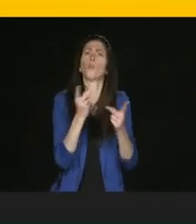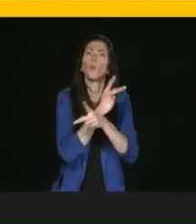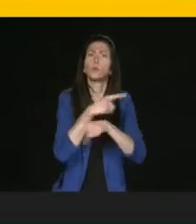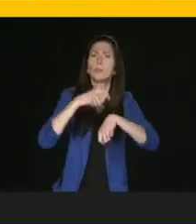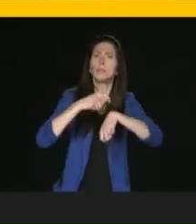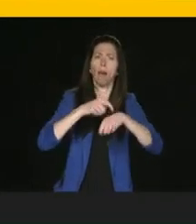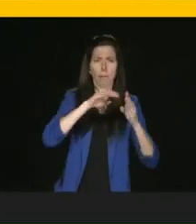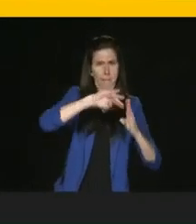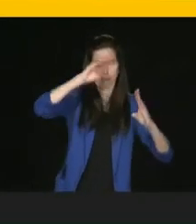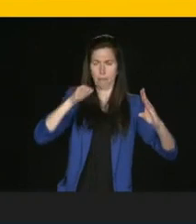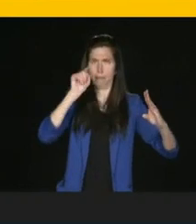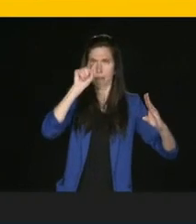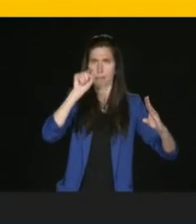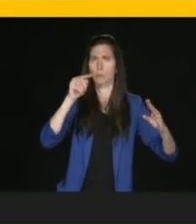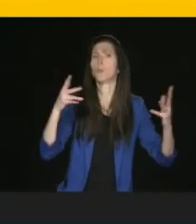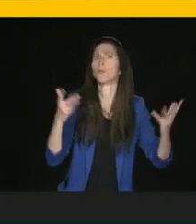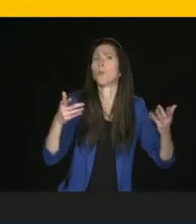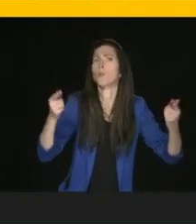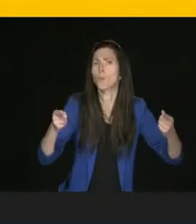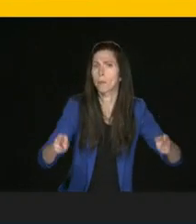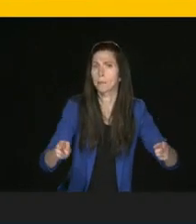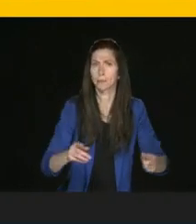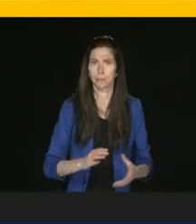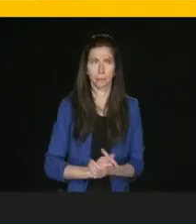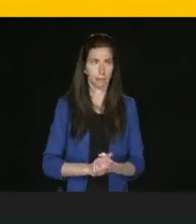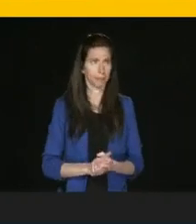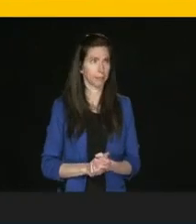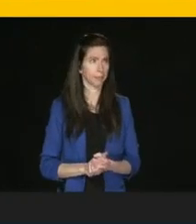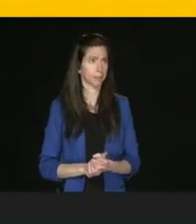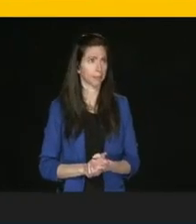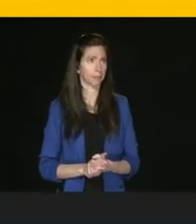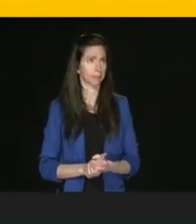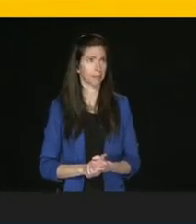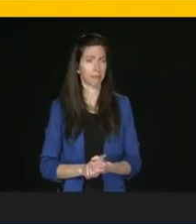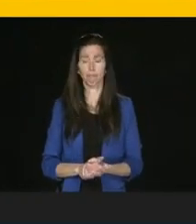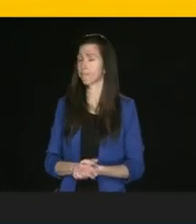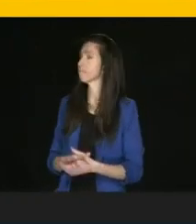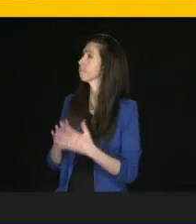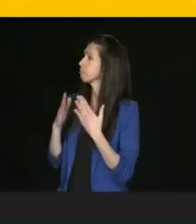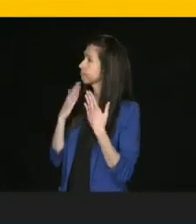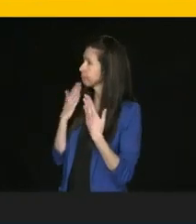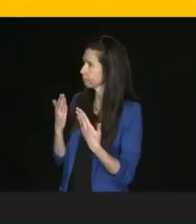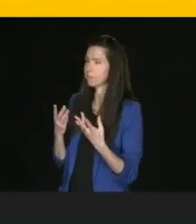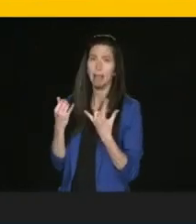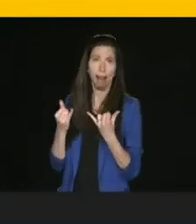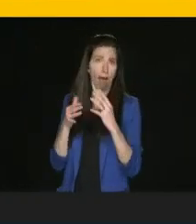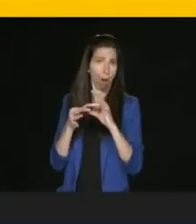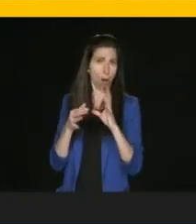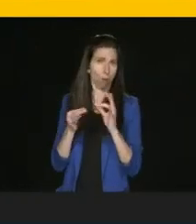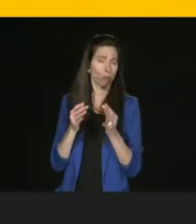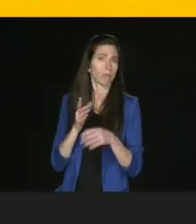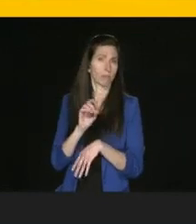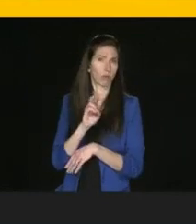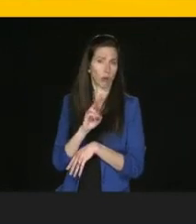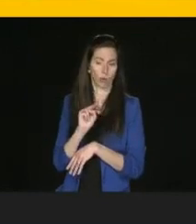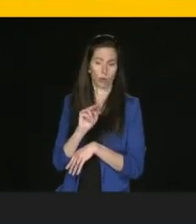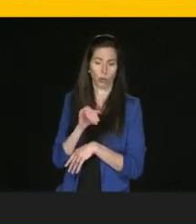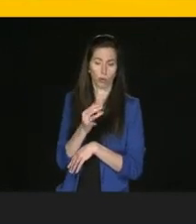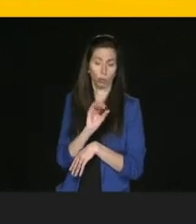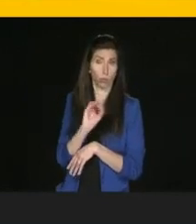Dr. New. Dr. New, thank you for the question. It's difficult to predict when the peak will